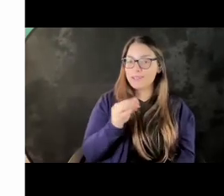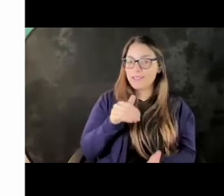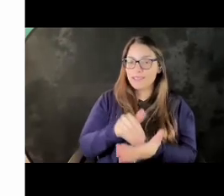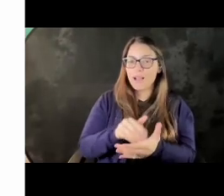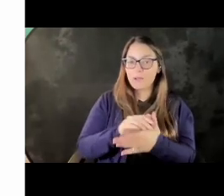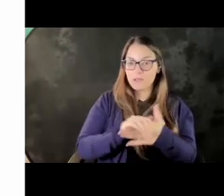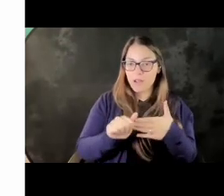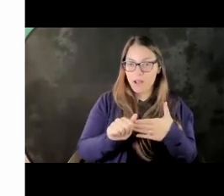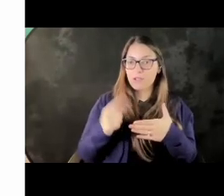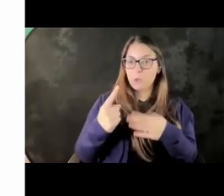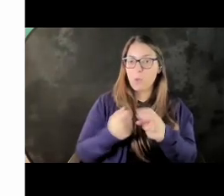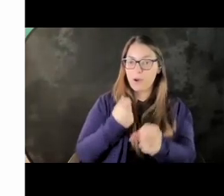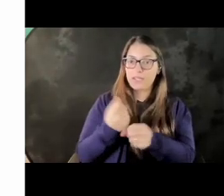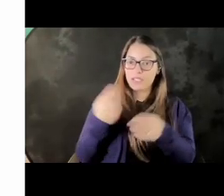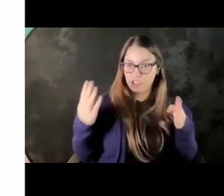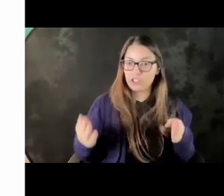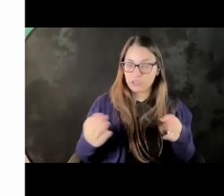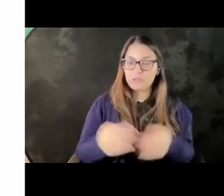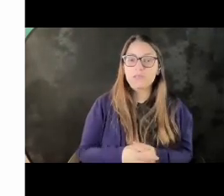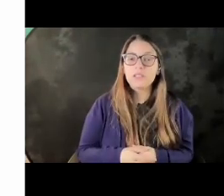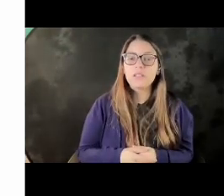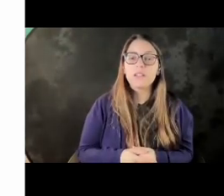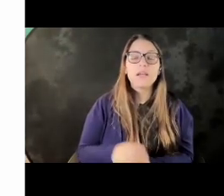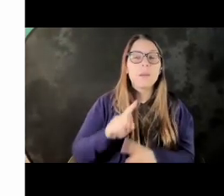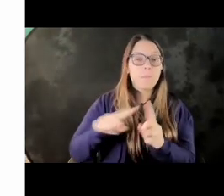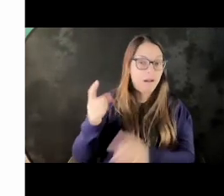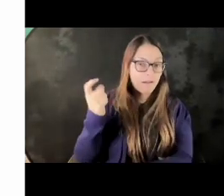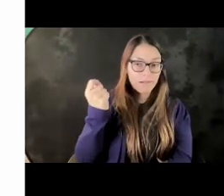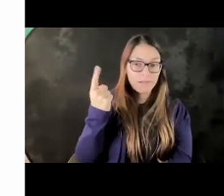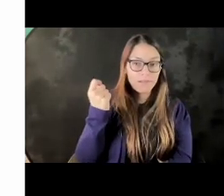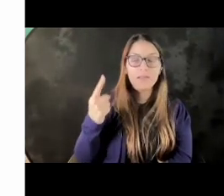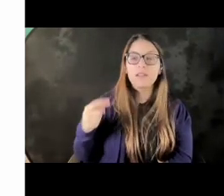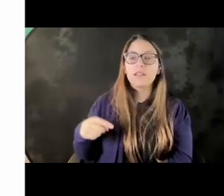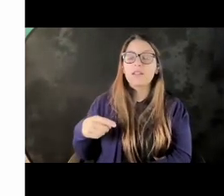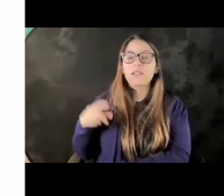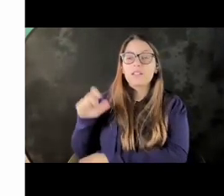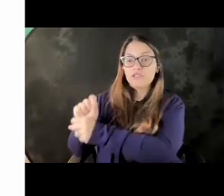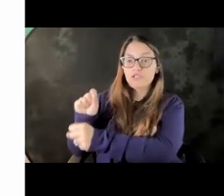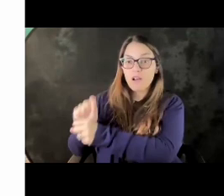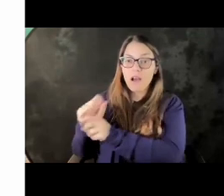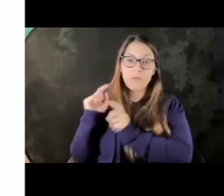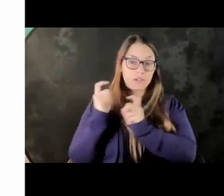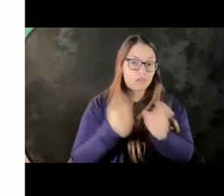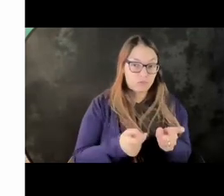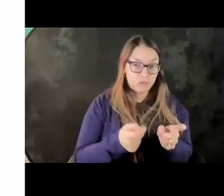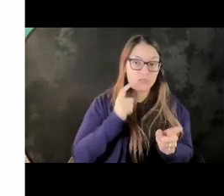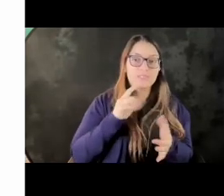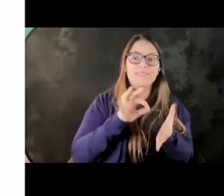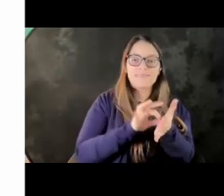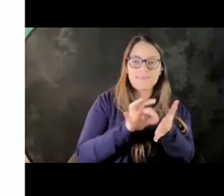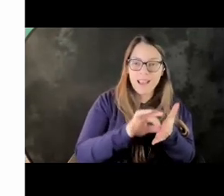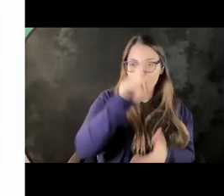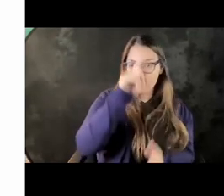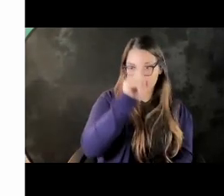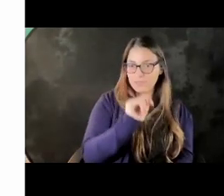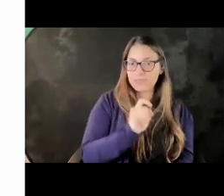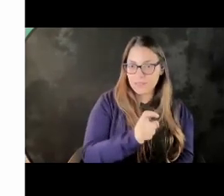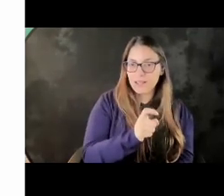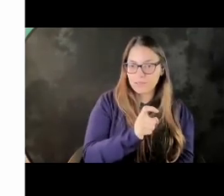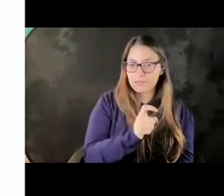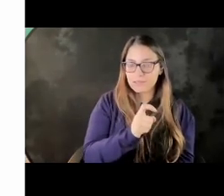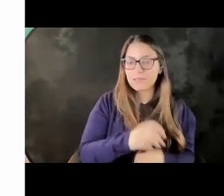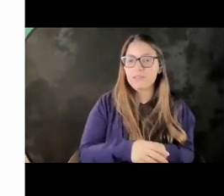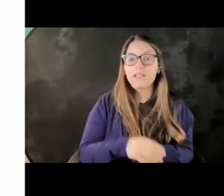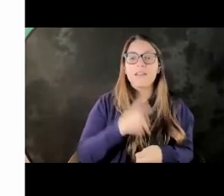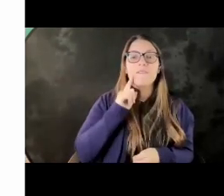in mind, employer contributions into an ABLE account are countable, taxable compensation to the